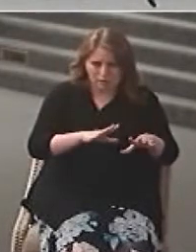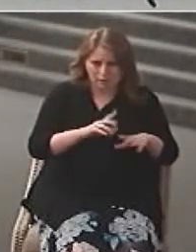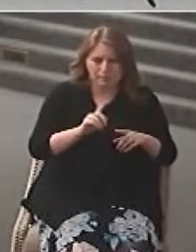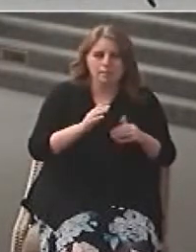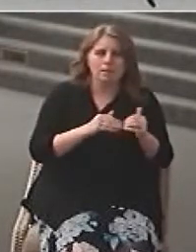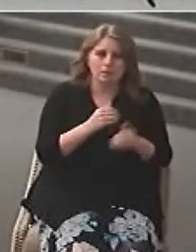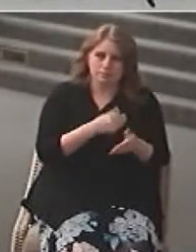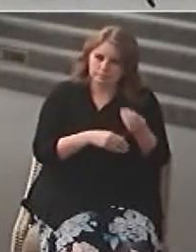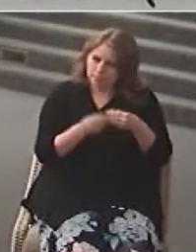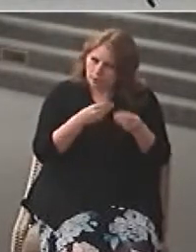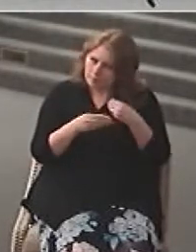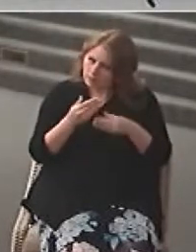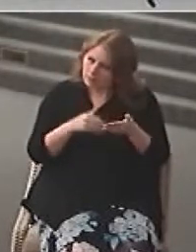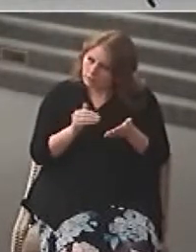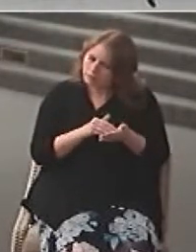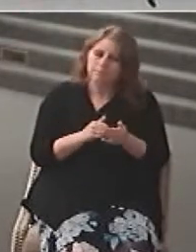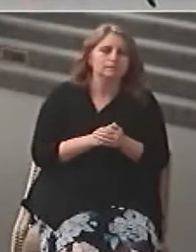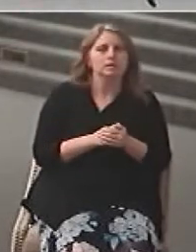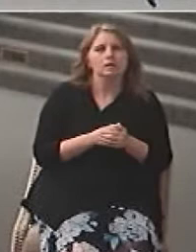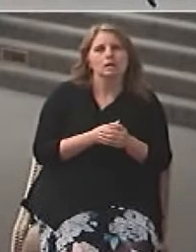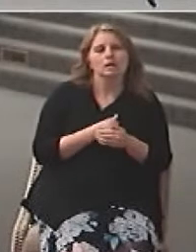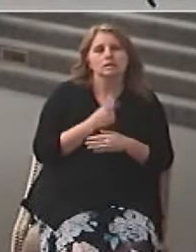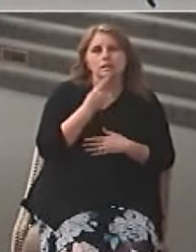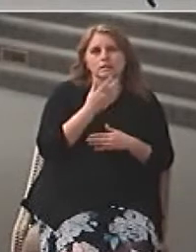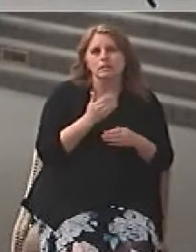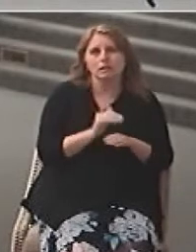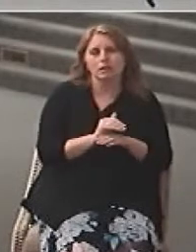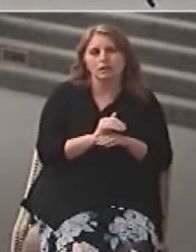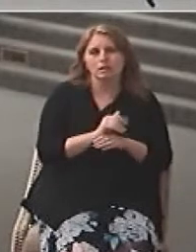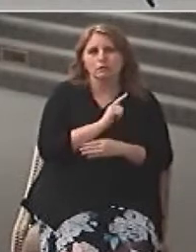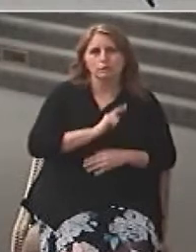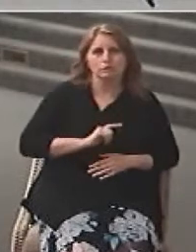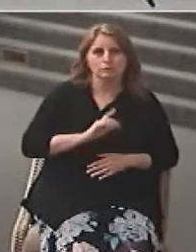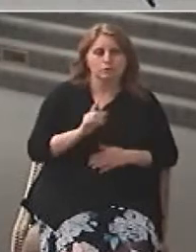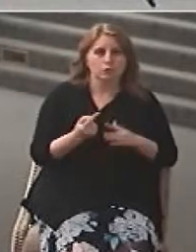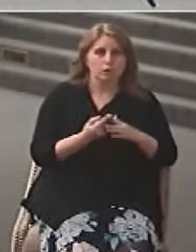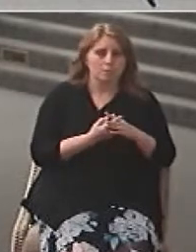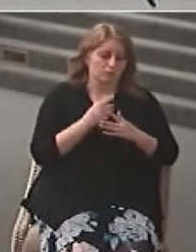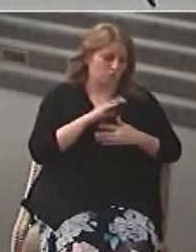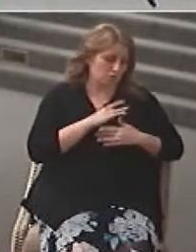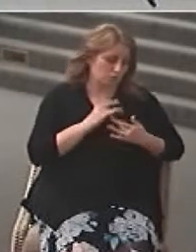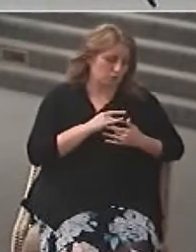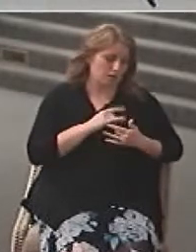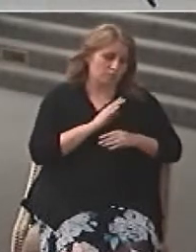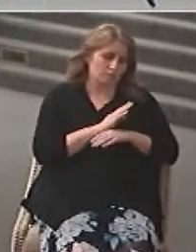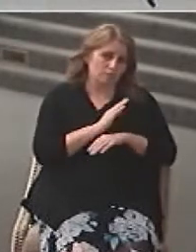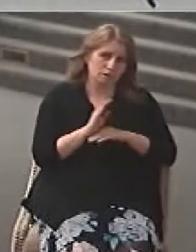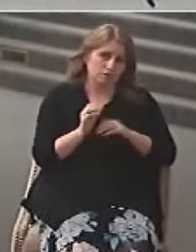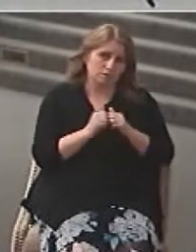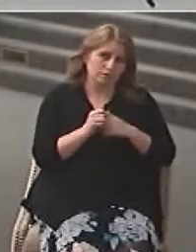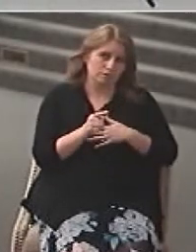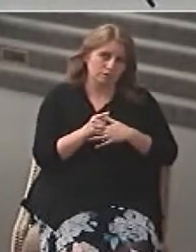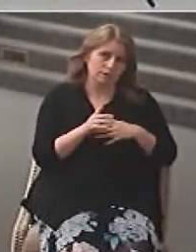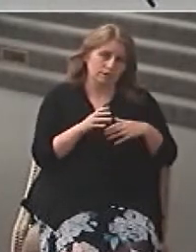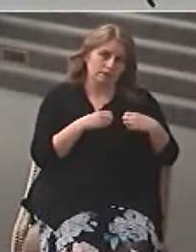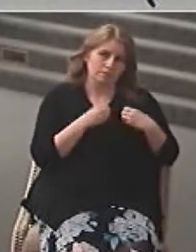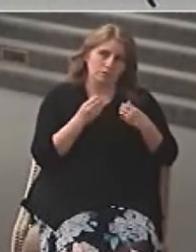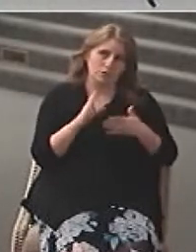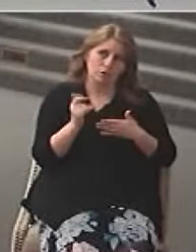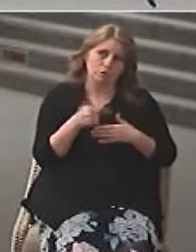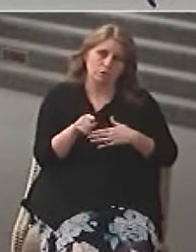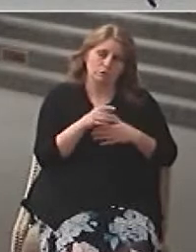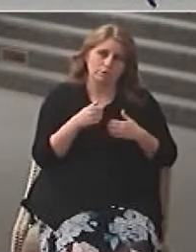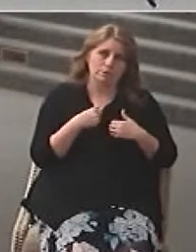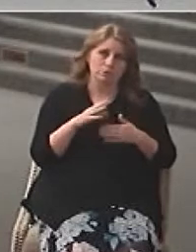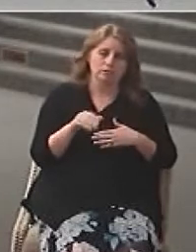encourage you tonight, Lord shows up in your heart to do business with you. Give Him all you got. And you can